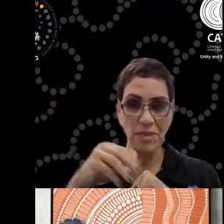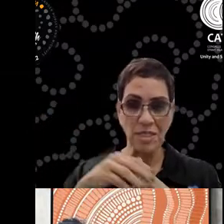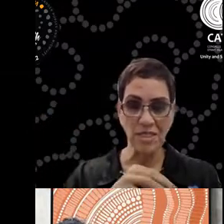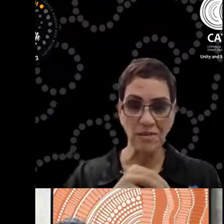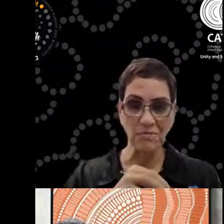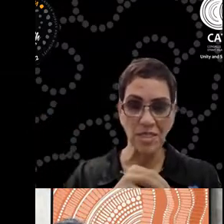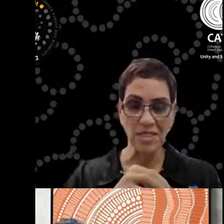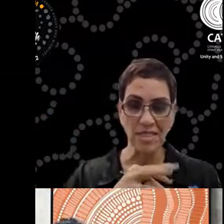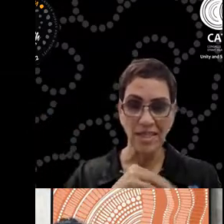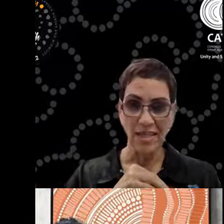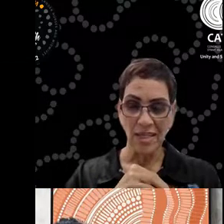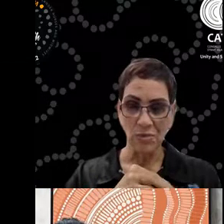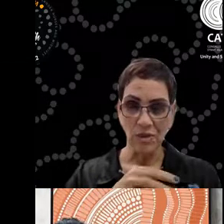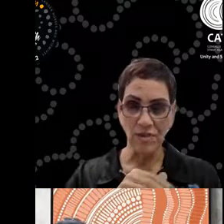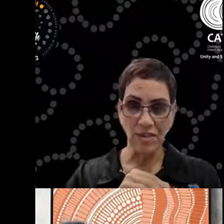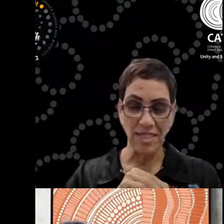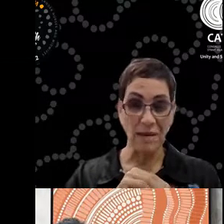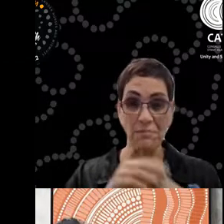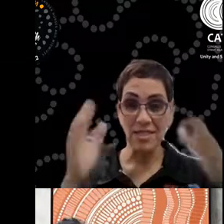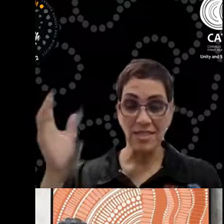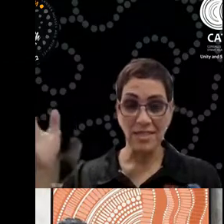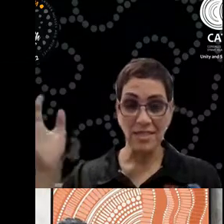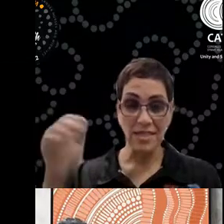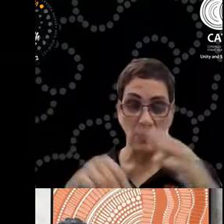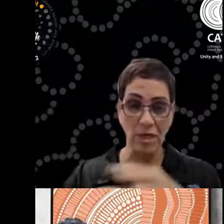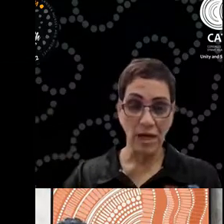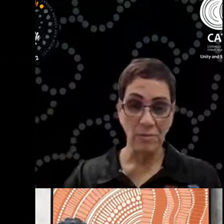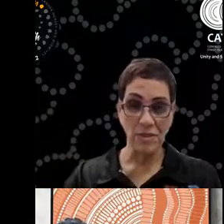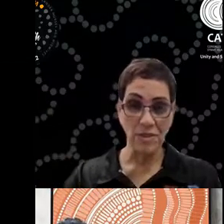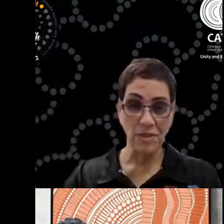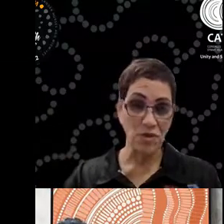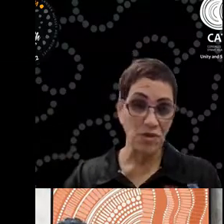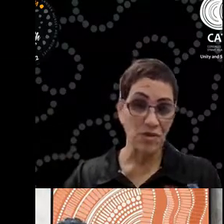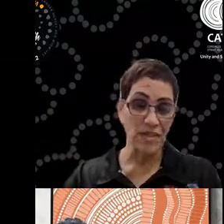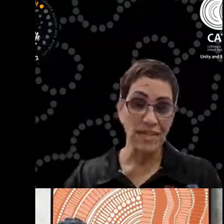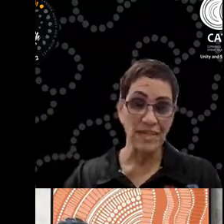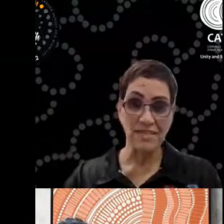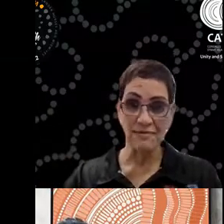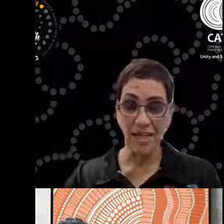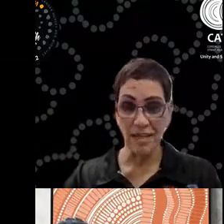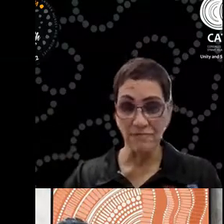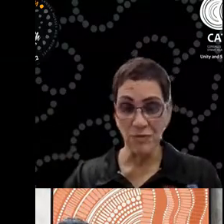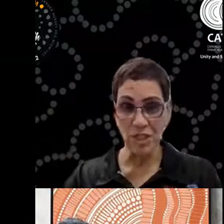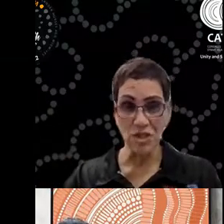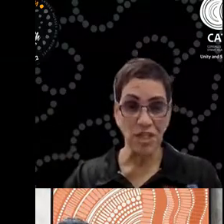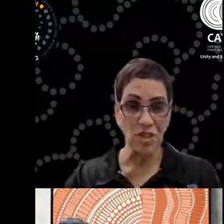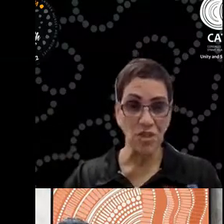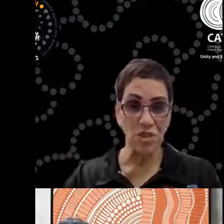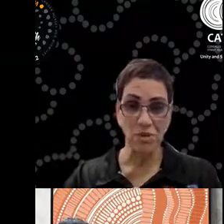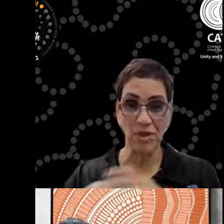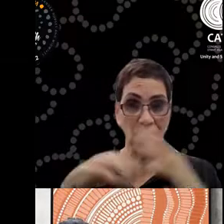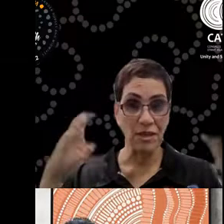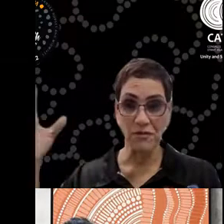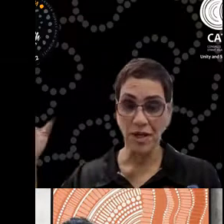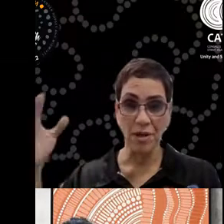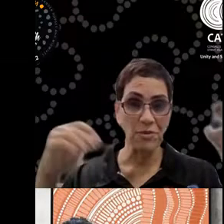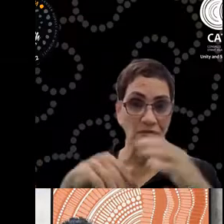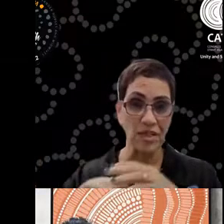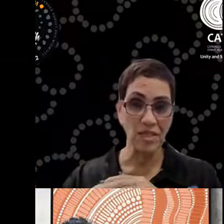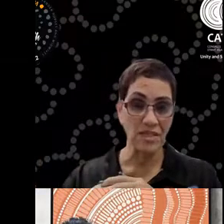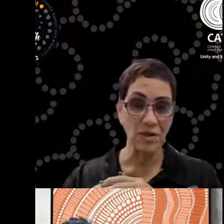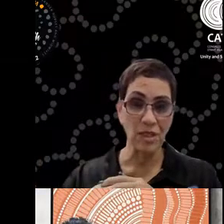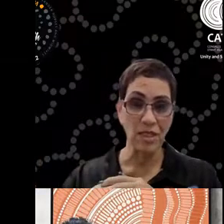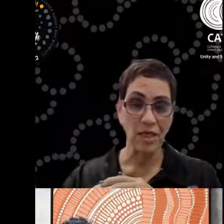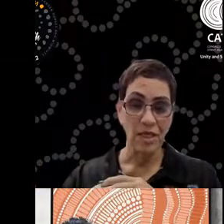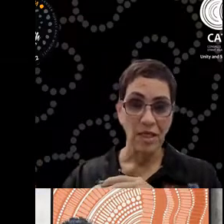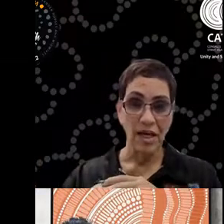with what they call business to business. And we've got some businesses that want upwards of 2,000 to 3,000 registrations per year for a